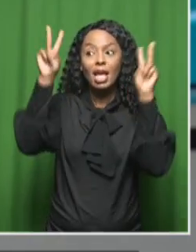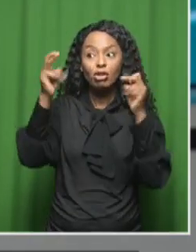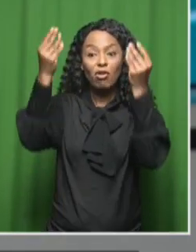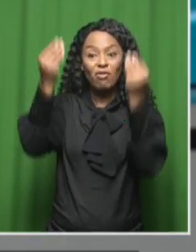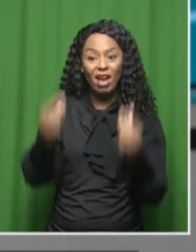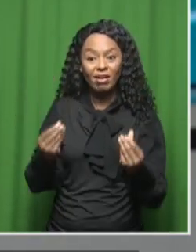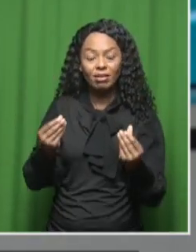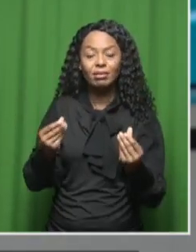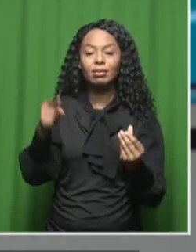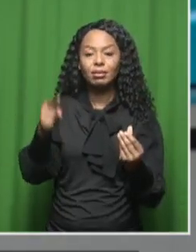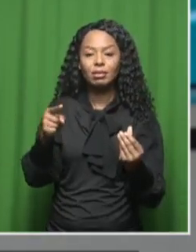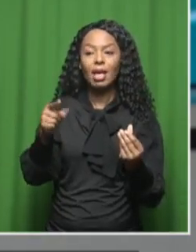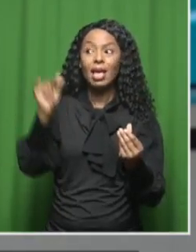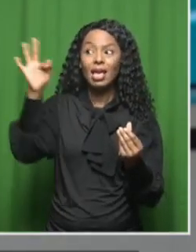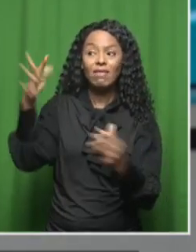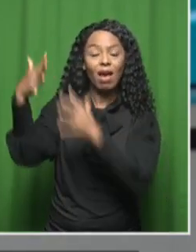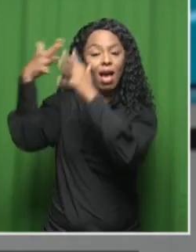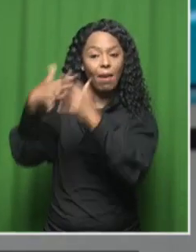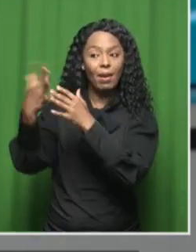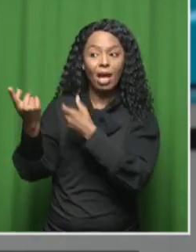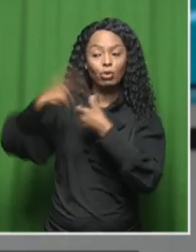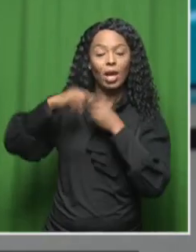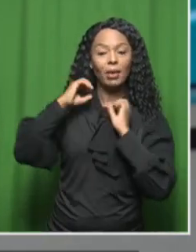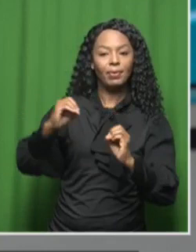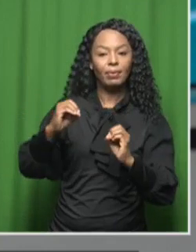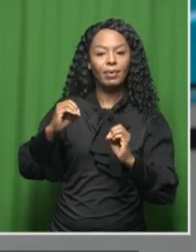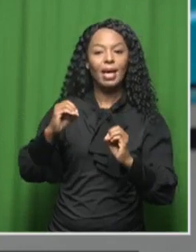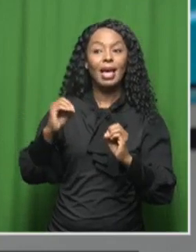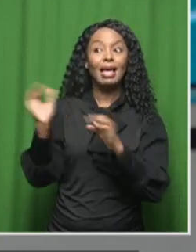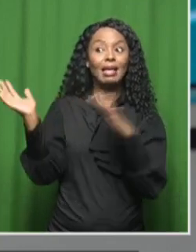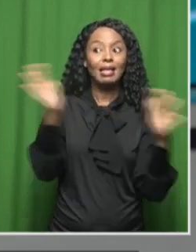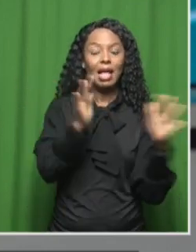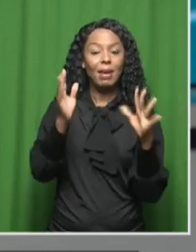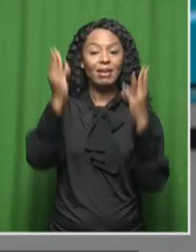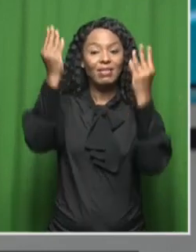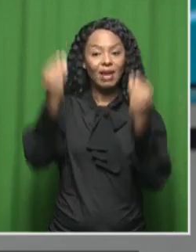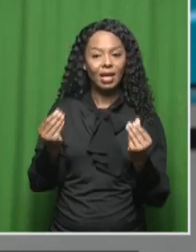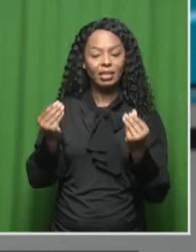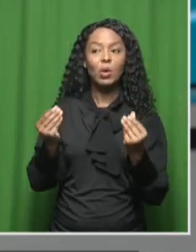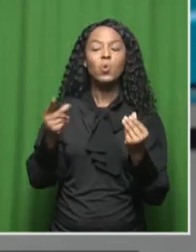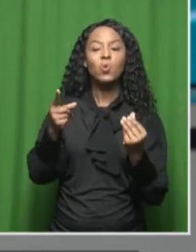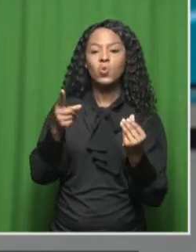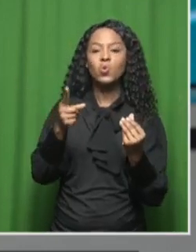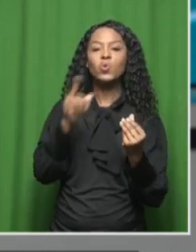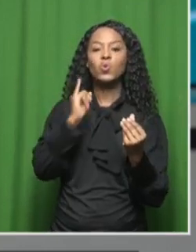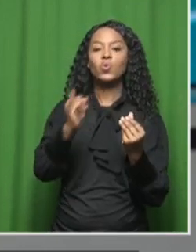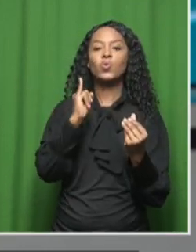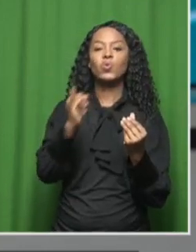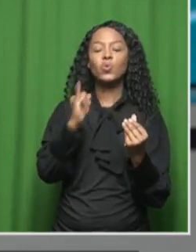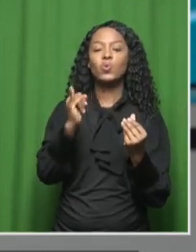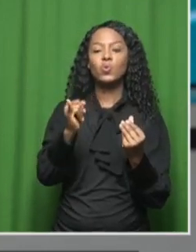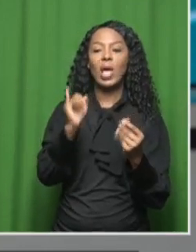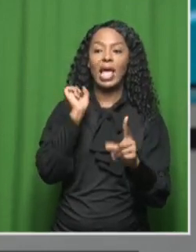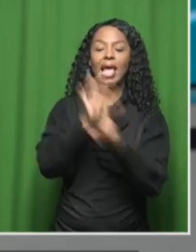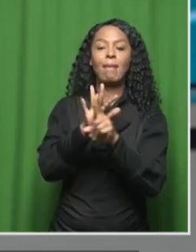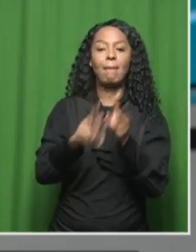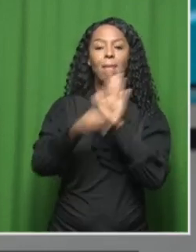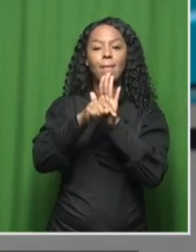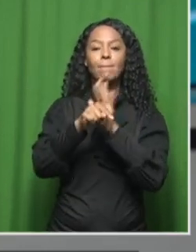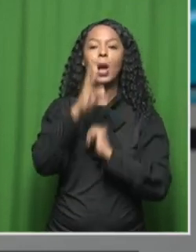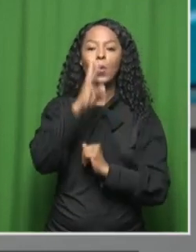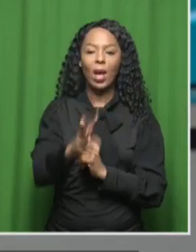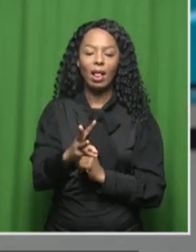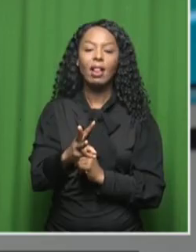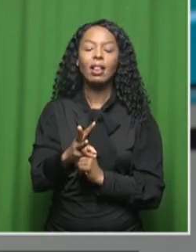without the United States, climate financing is going to be on the back foot, despite the best intentions of those